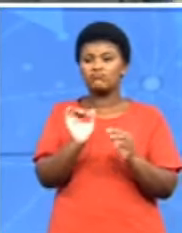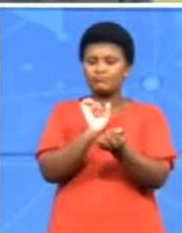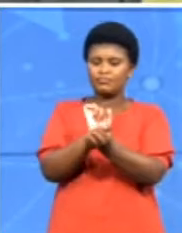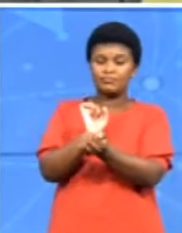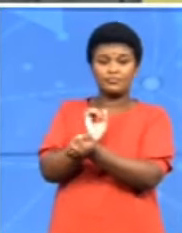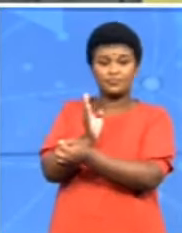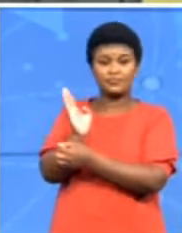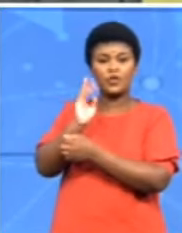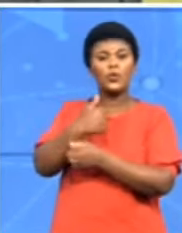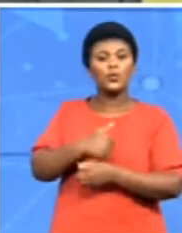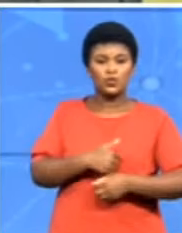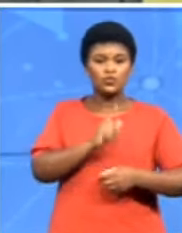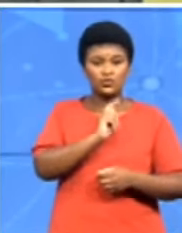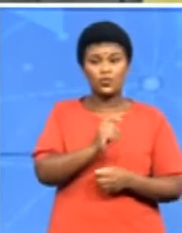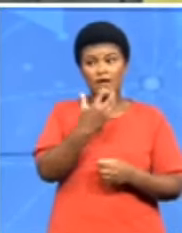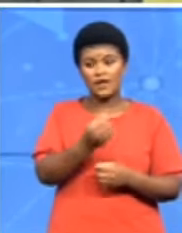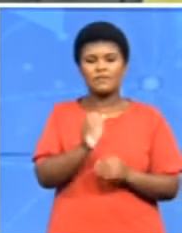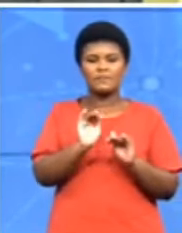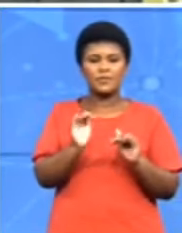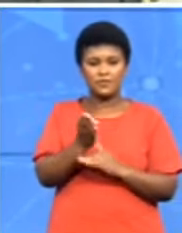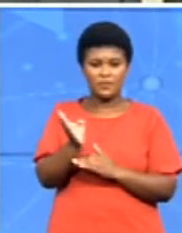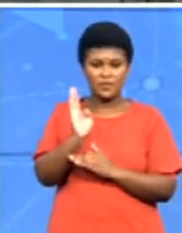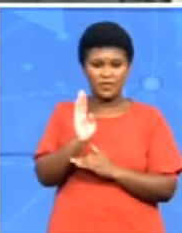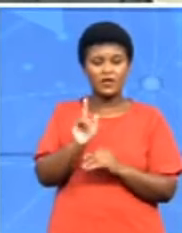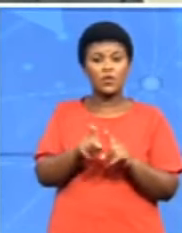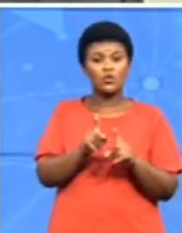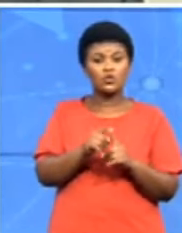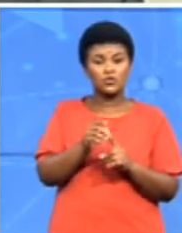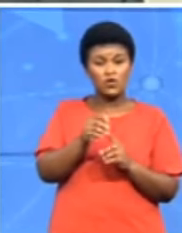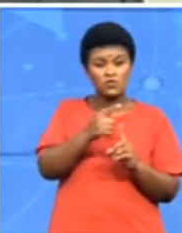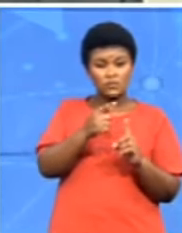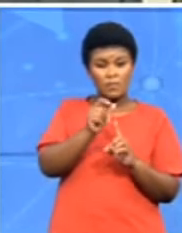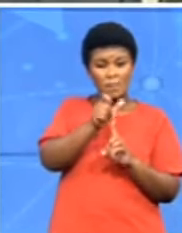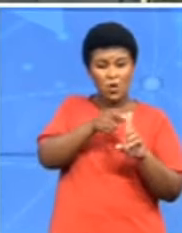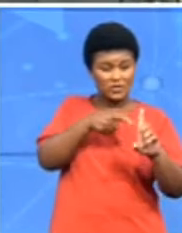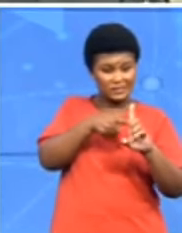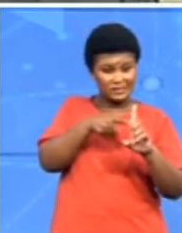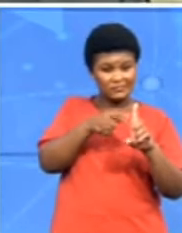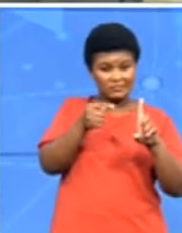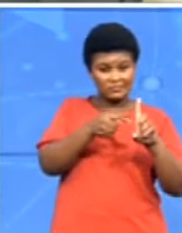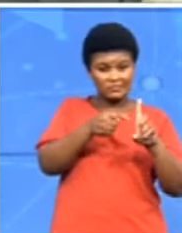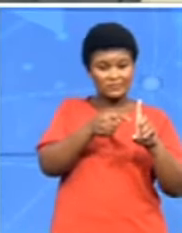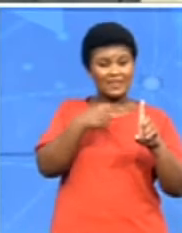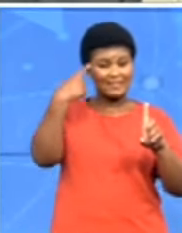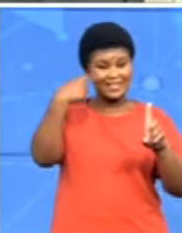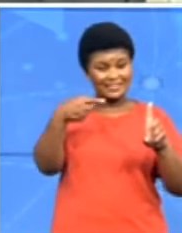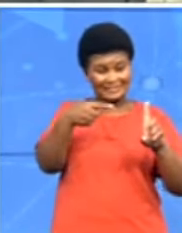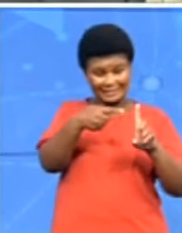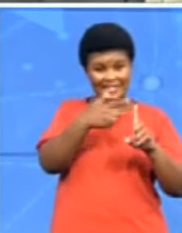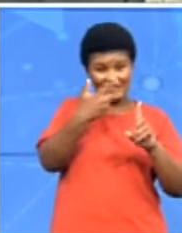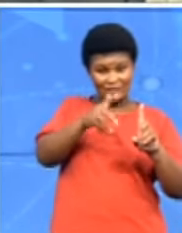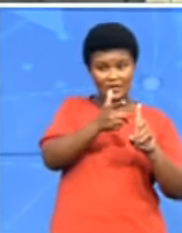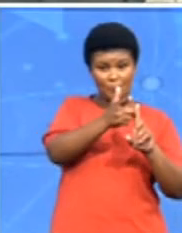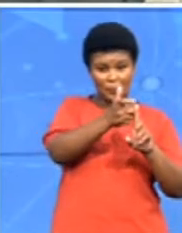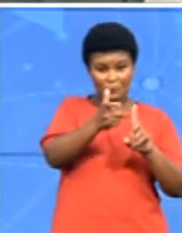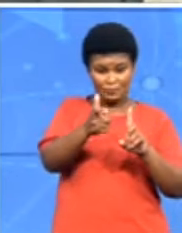now, including the main person who's suspected to be the hitman. That has been confirmed. So we're quite happy